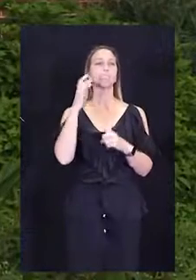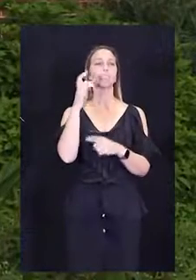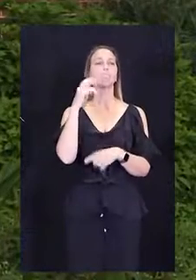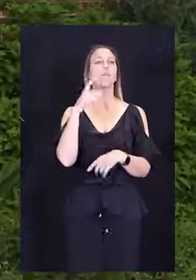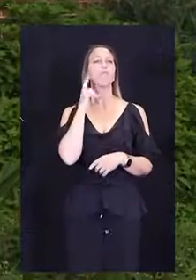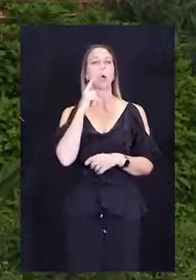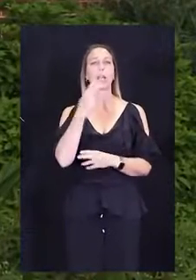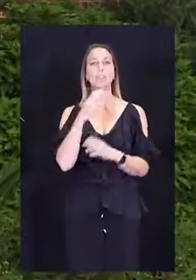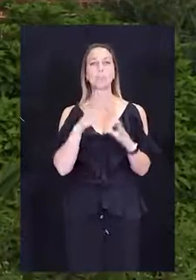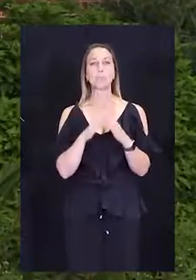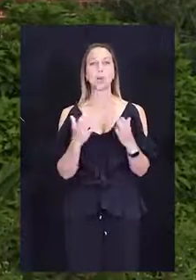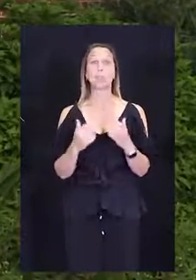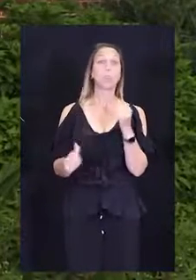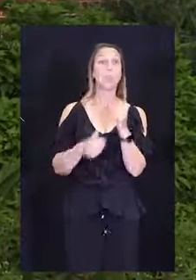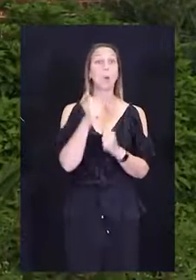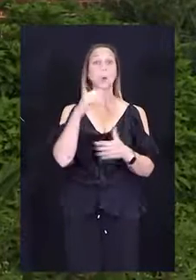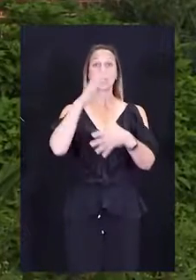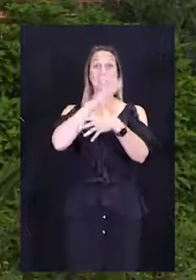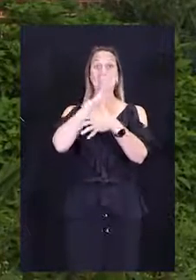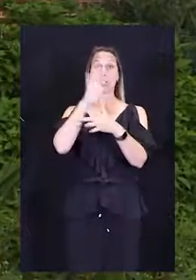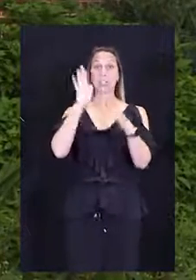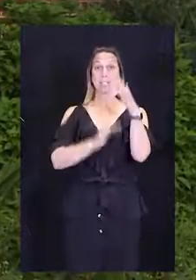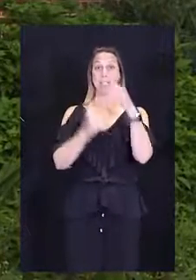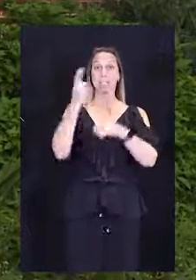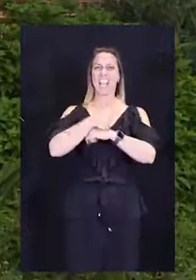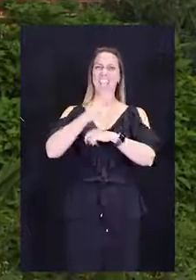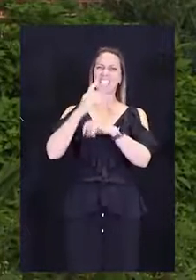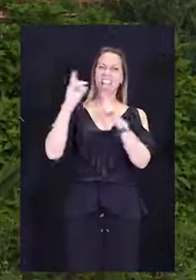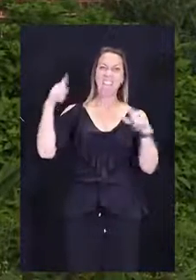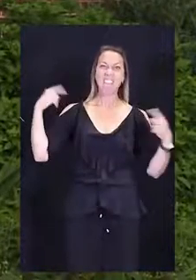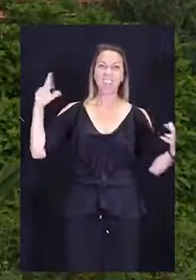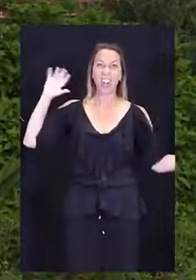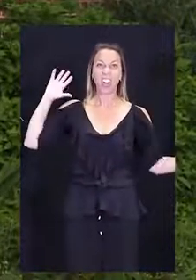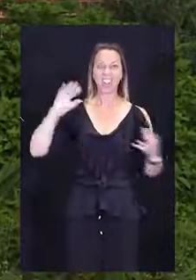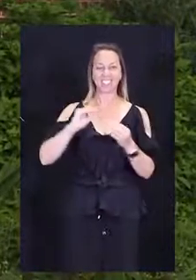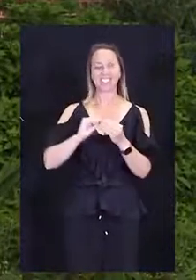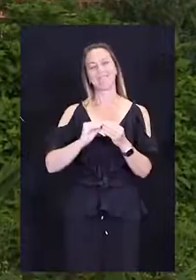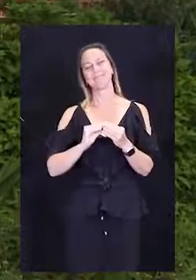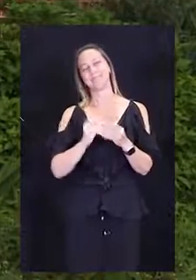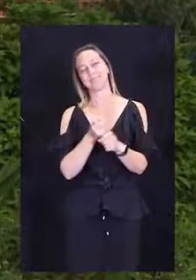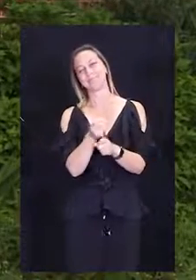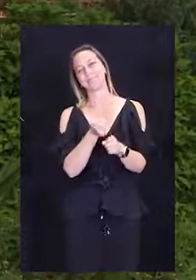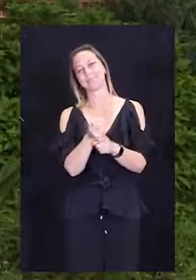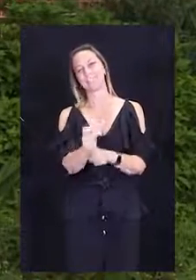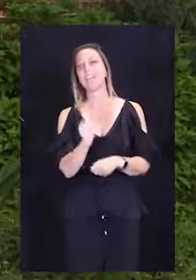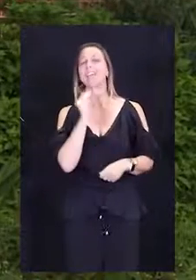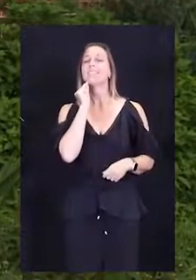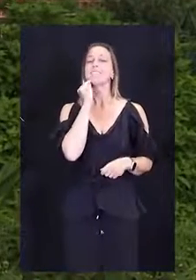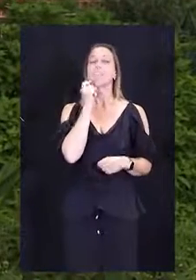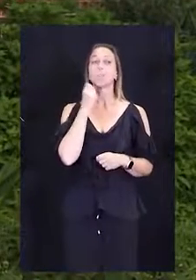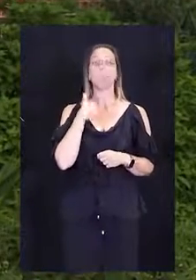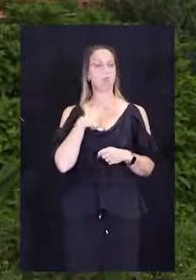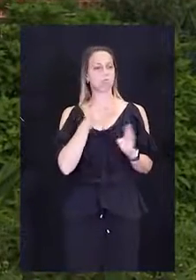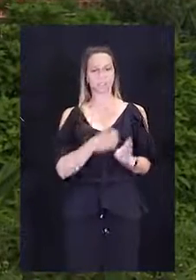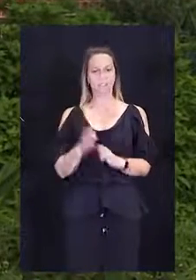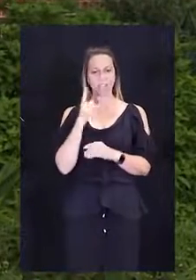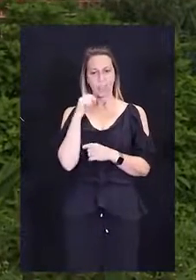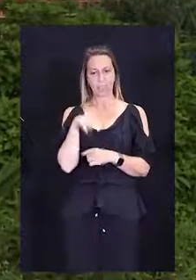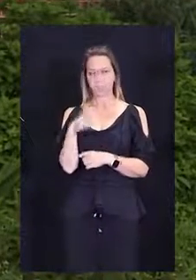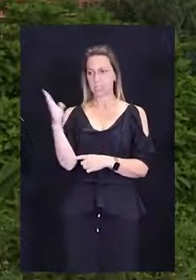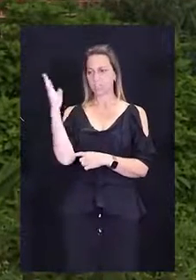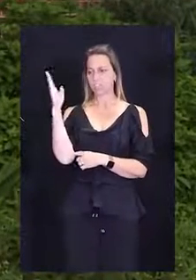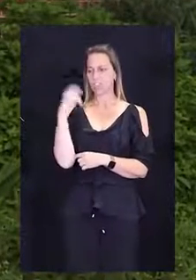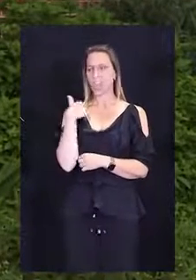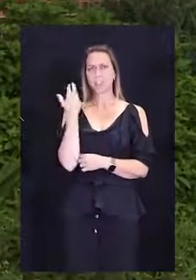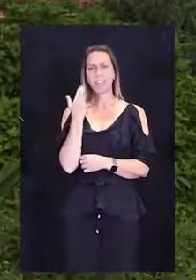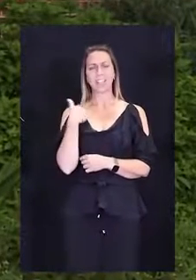another record for the history books, the most senior skip days ever recorded in Central Dauphin history. But seriously, as I was